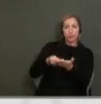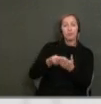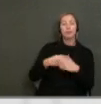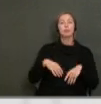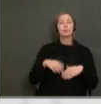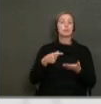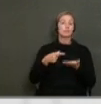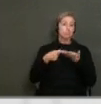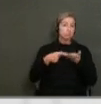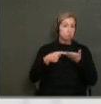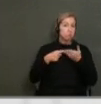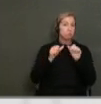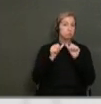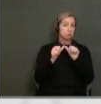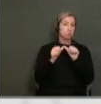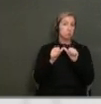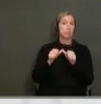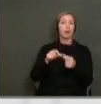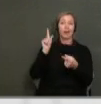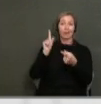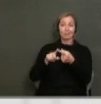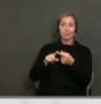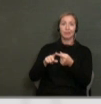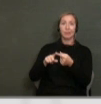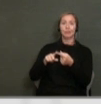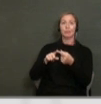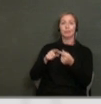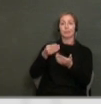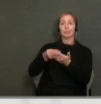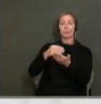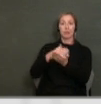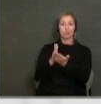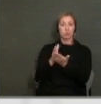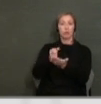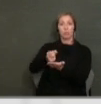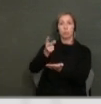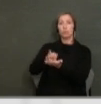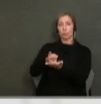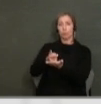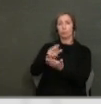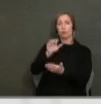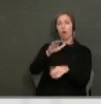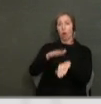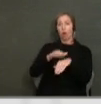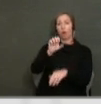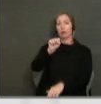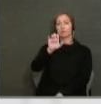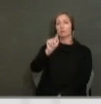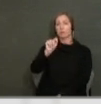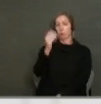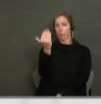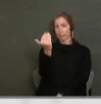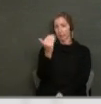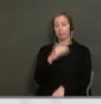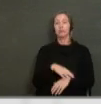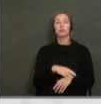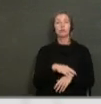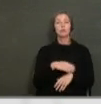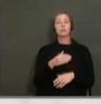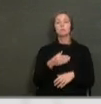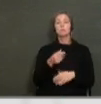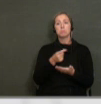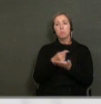continue before the budget is approved on September 15th. So in the next couple of weeks, the City Council will continue